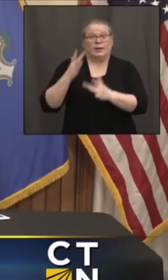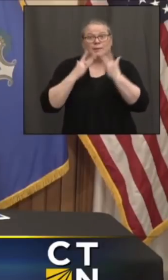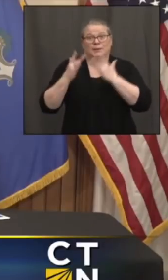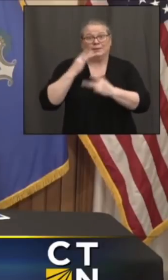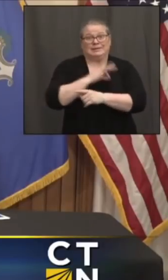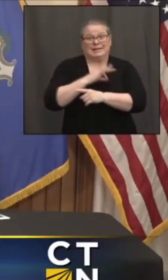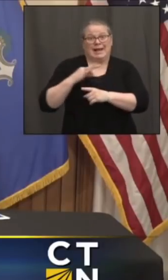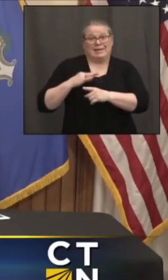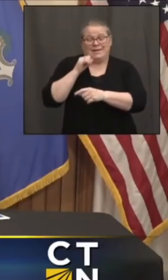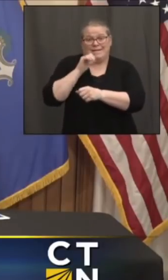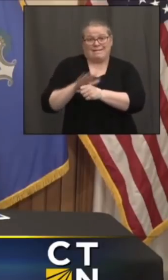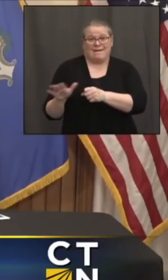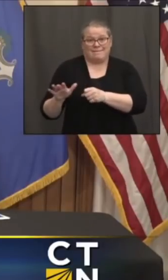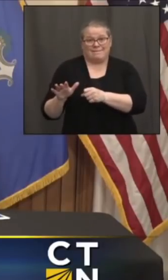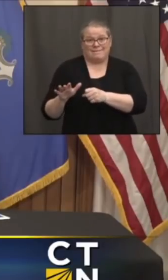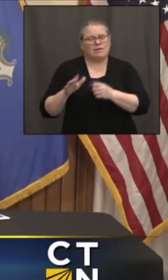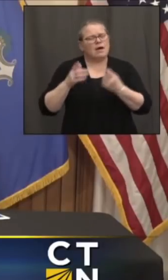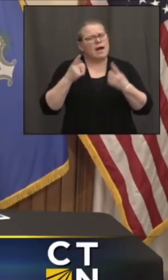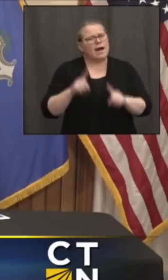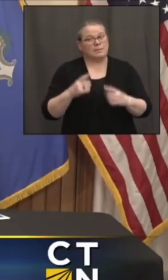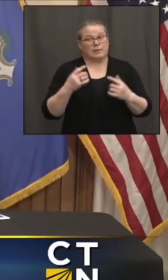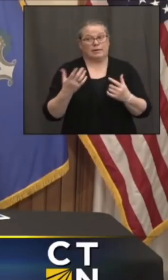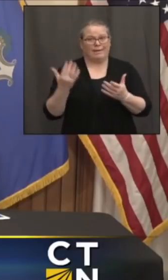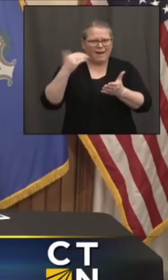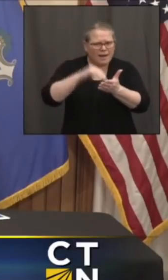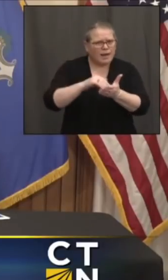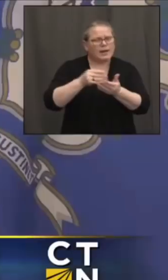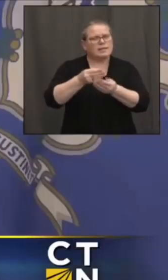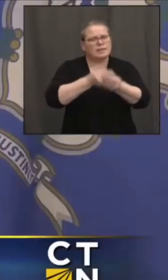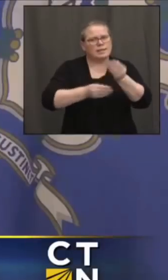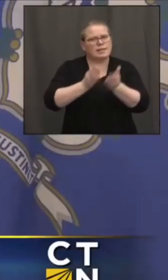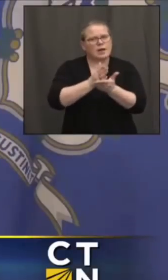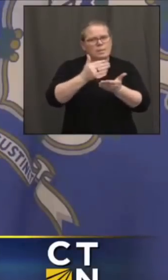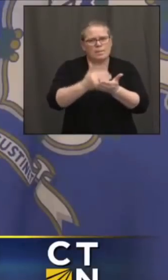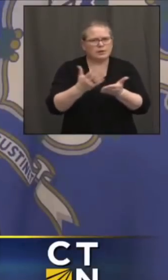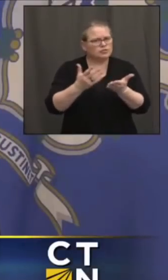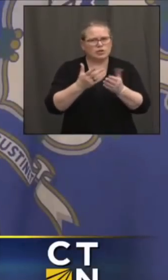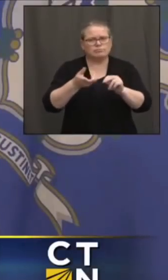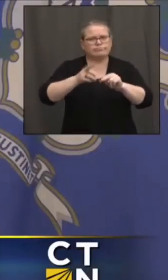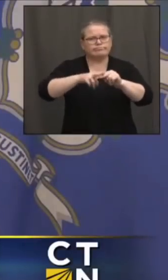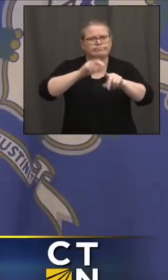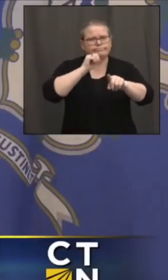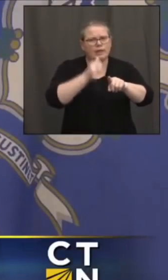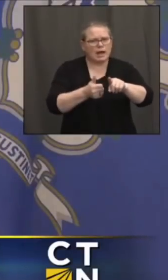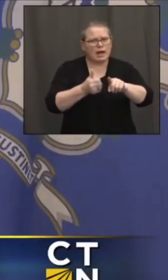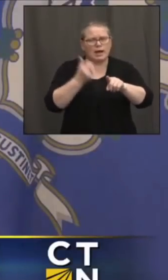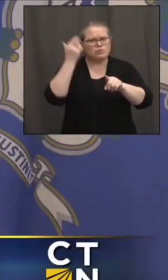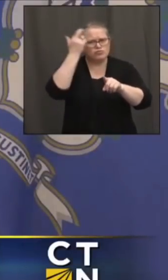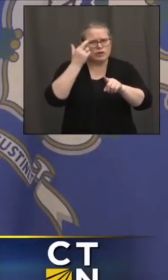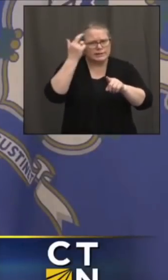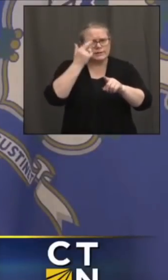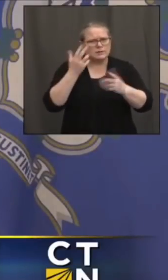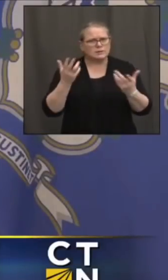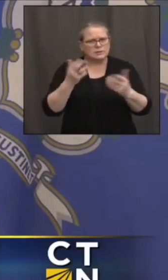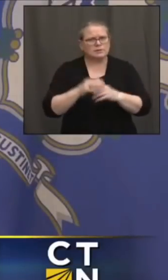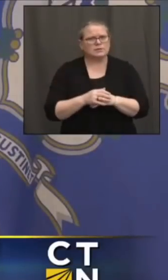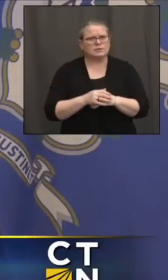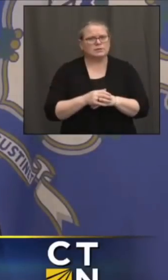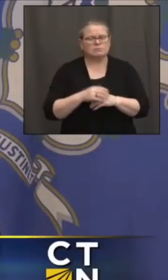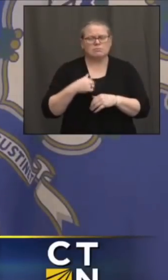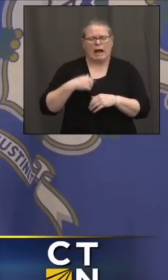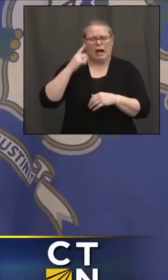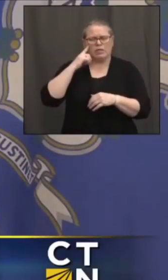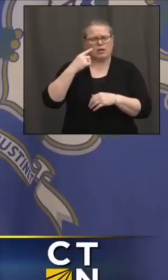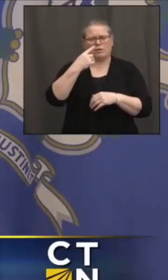to have much of an increase in the DPH budget? I think I'll pass that one over to Melissa, but I think you're going to see there's some CARES Act support there